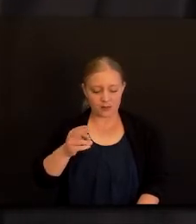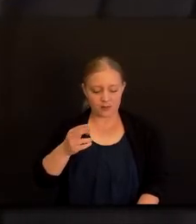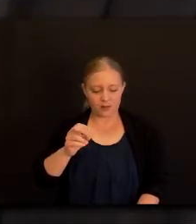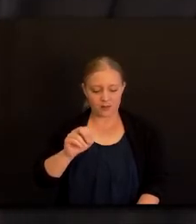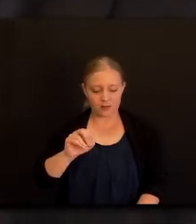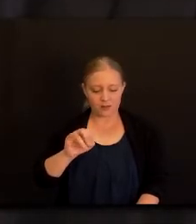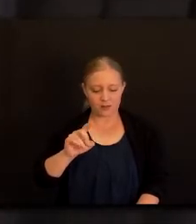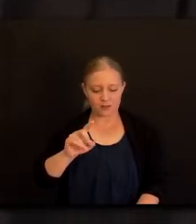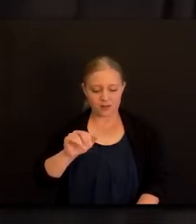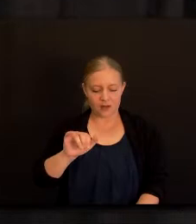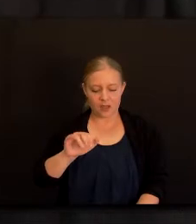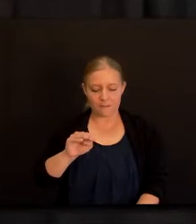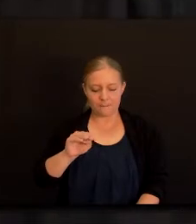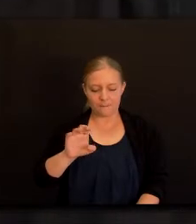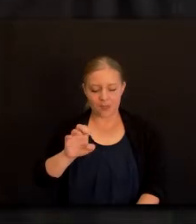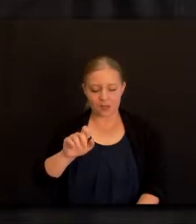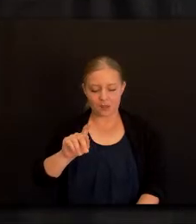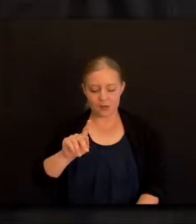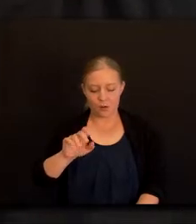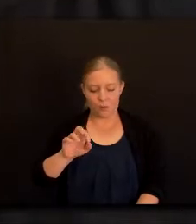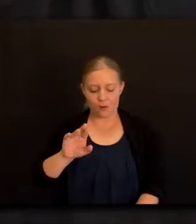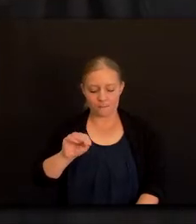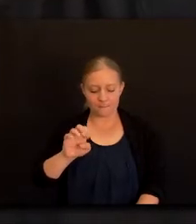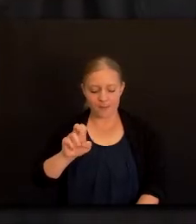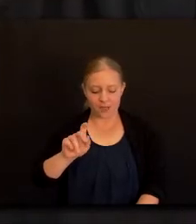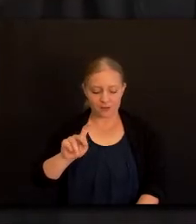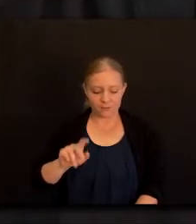Heidi Antonella McCormick.